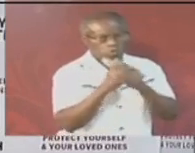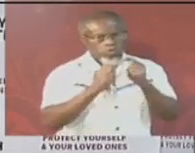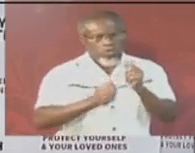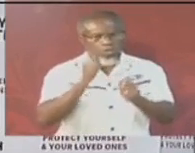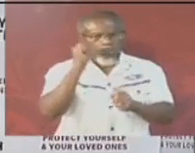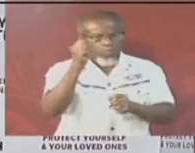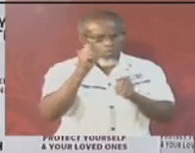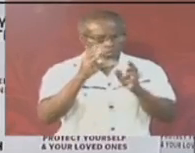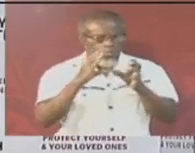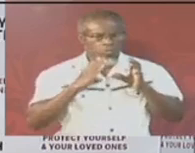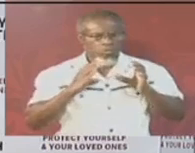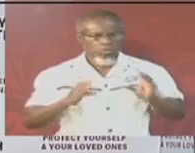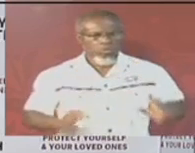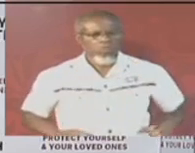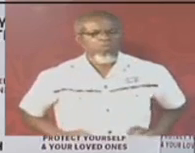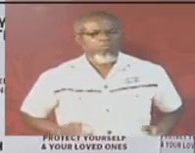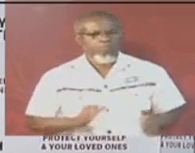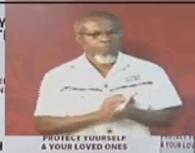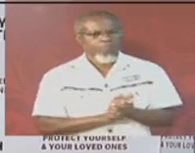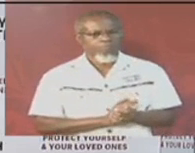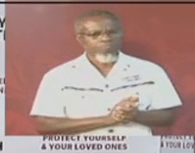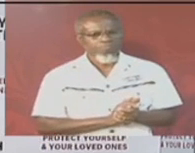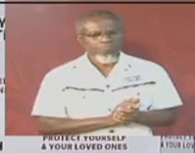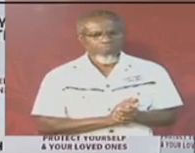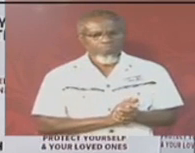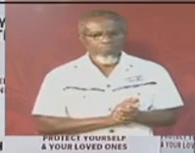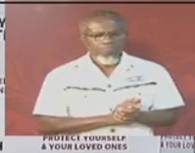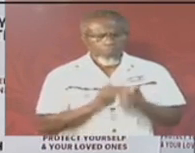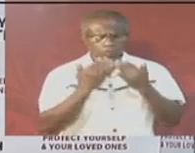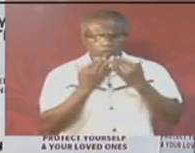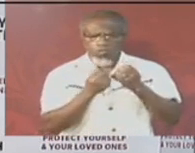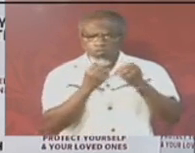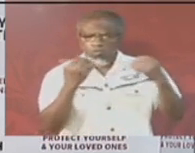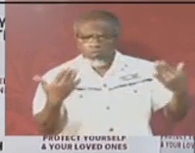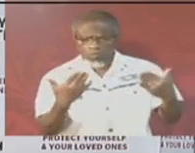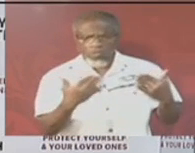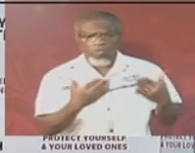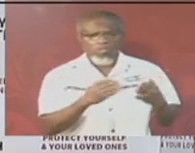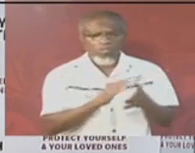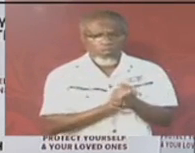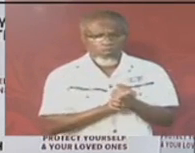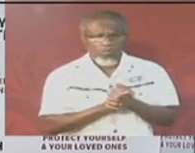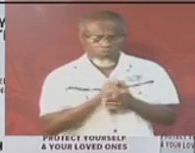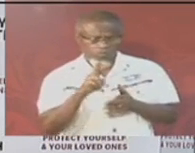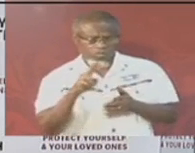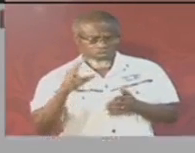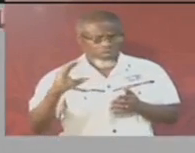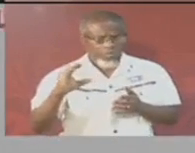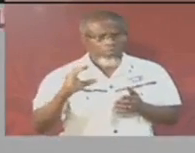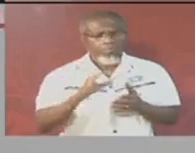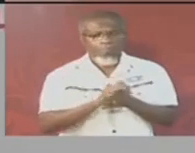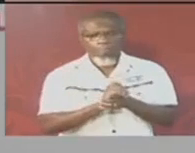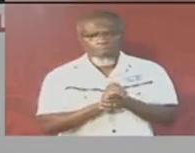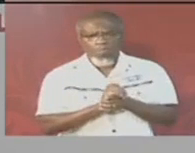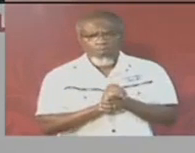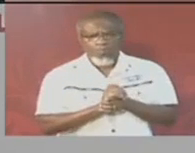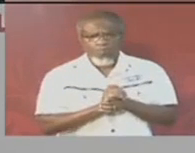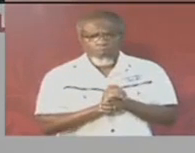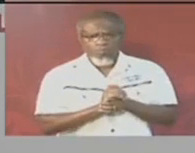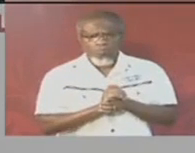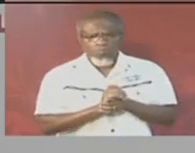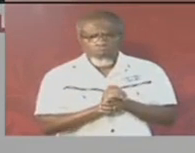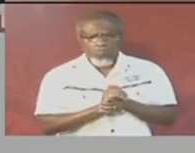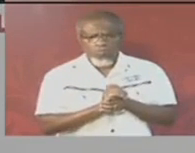issue. Thank you very much, Madam Cutting. The general rule has already been stated based on the laws